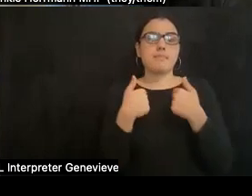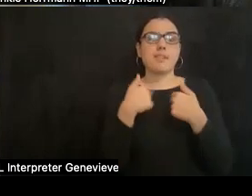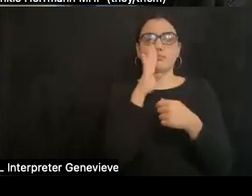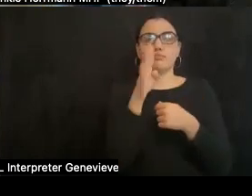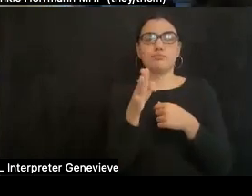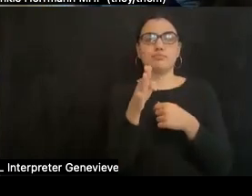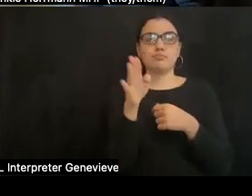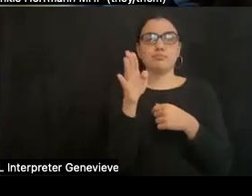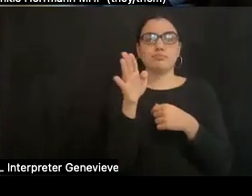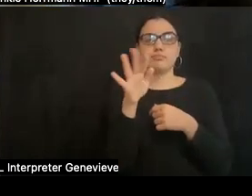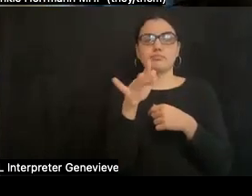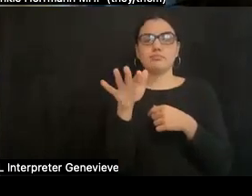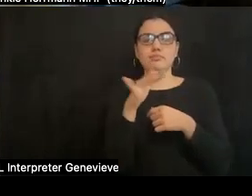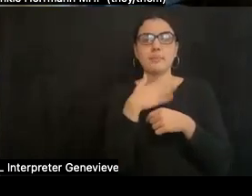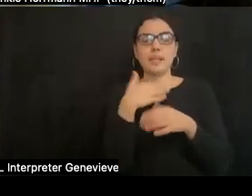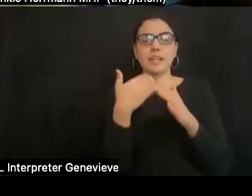directly at